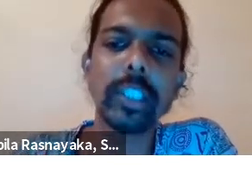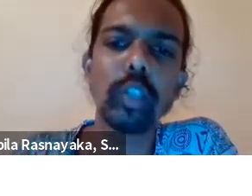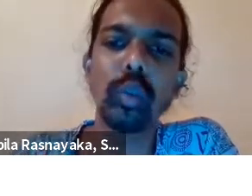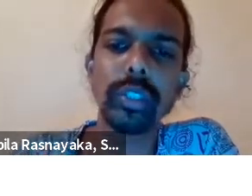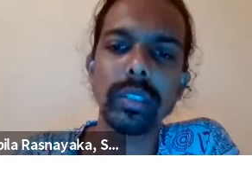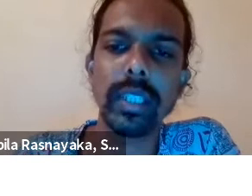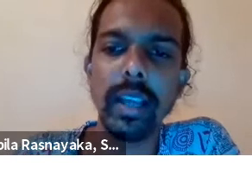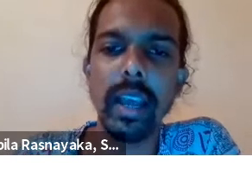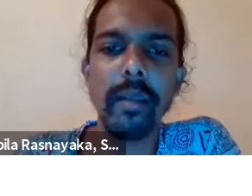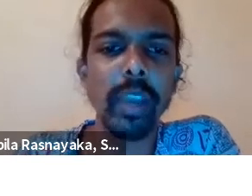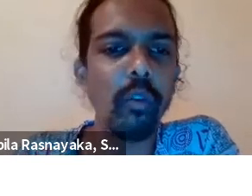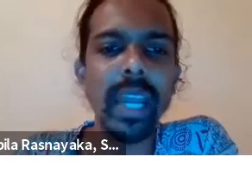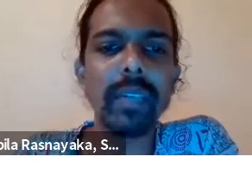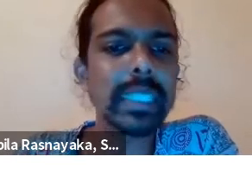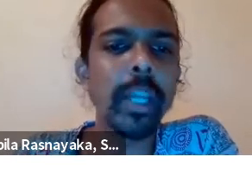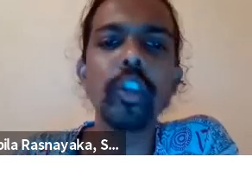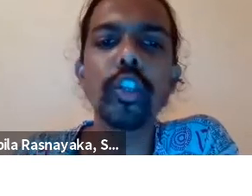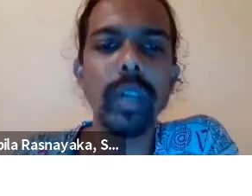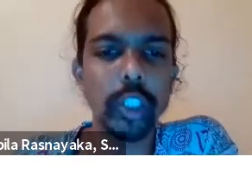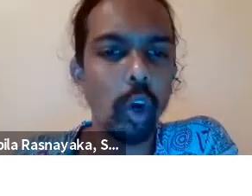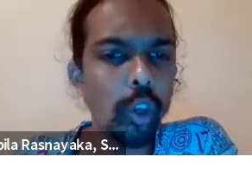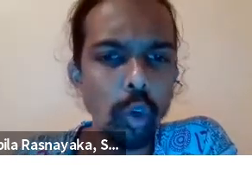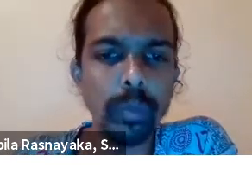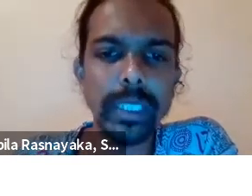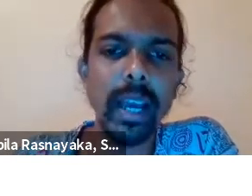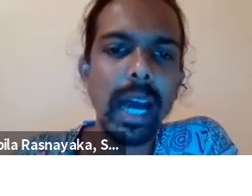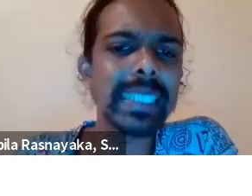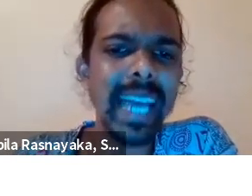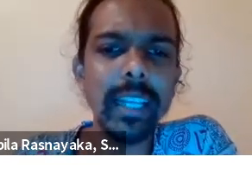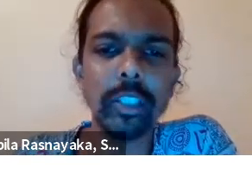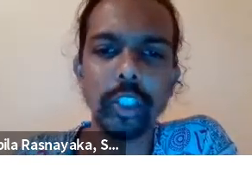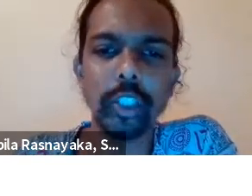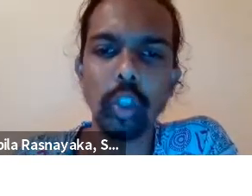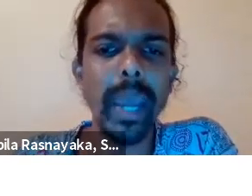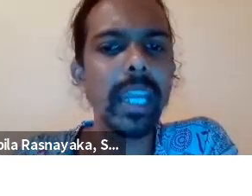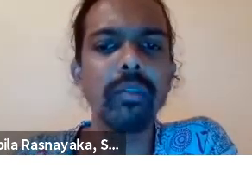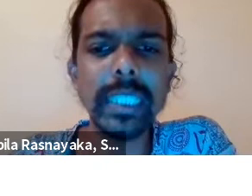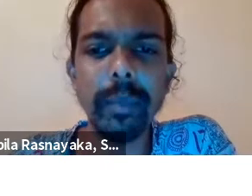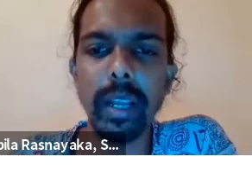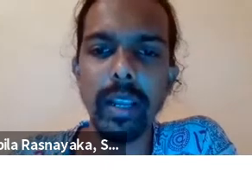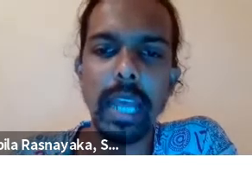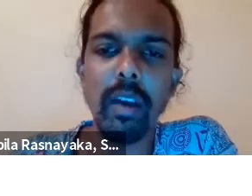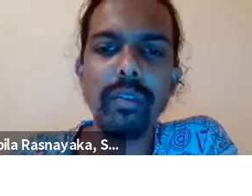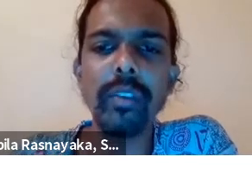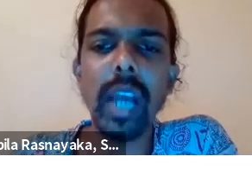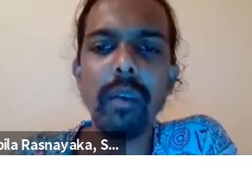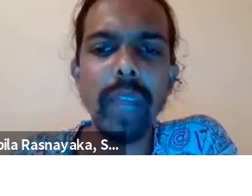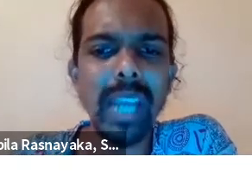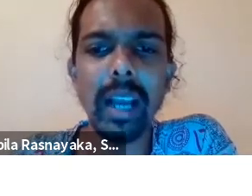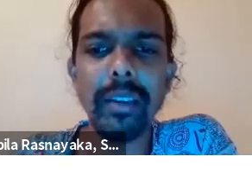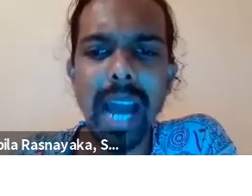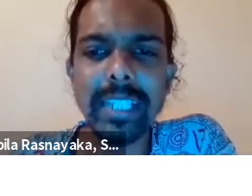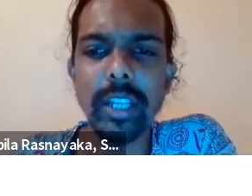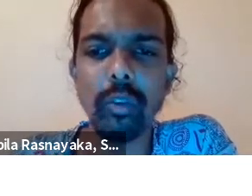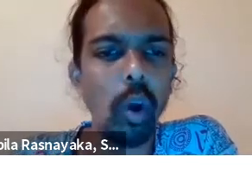and exclusions. Whenever some individuals or groups are silenced or made invisible, when